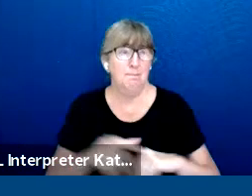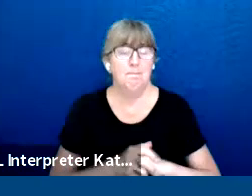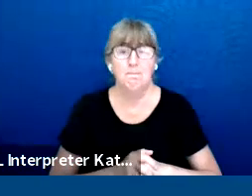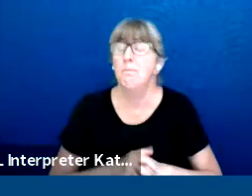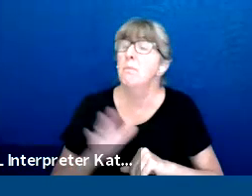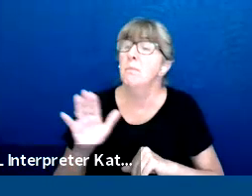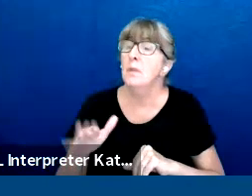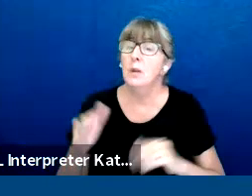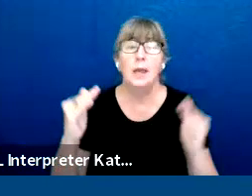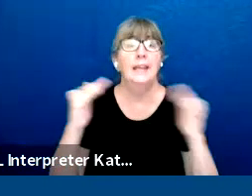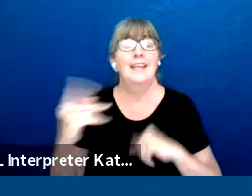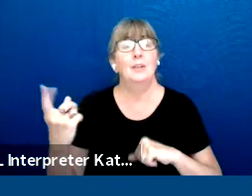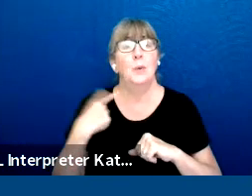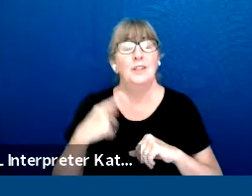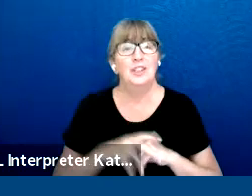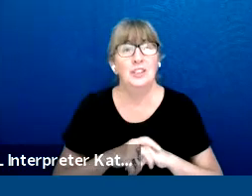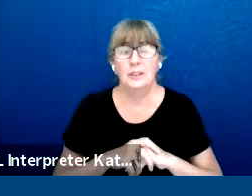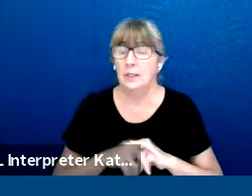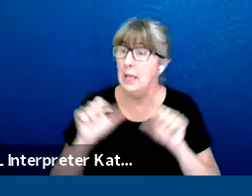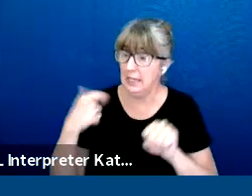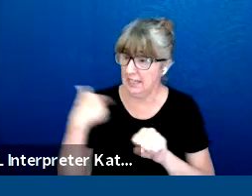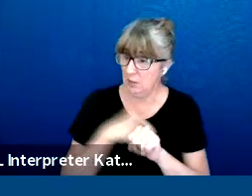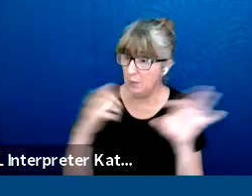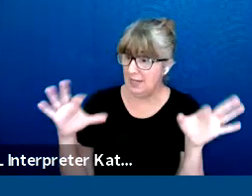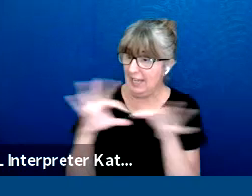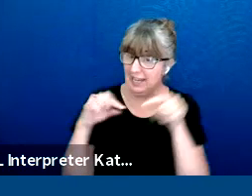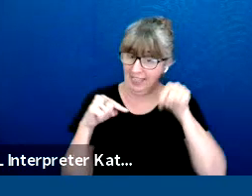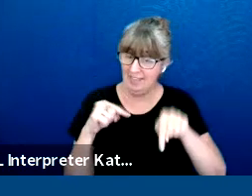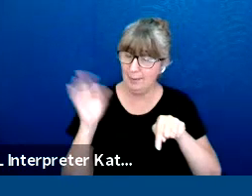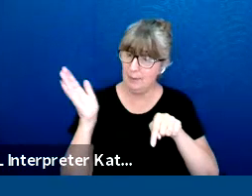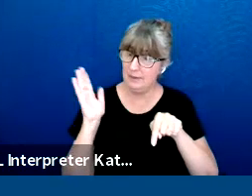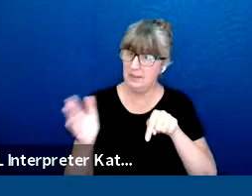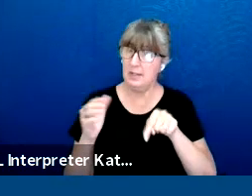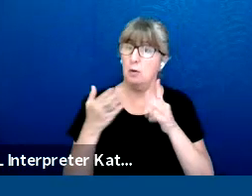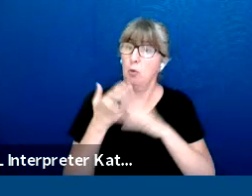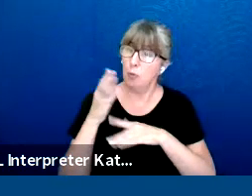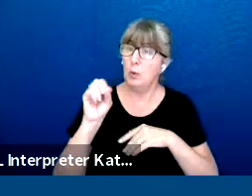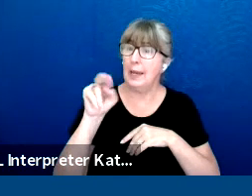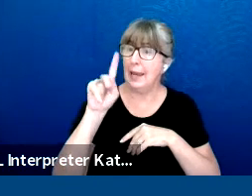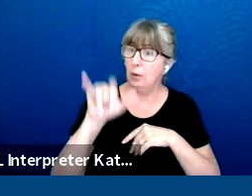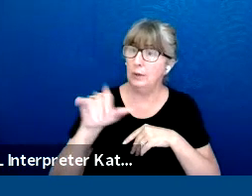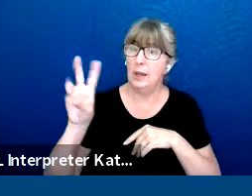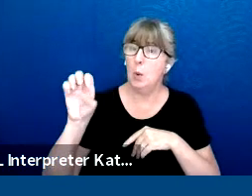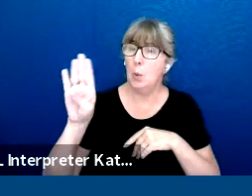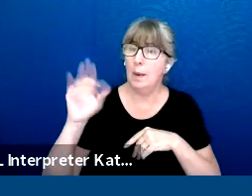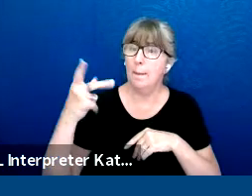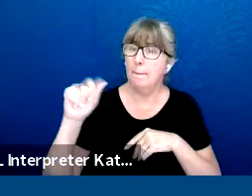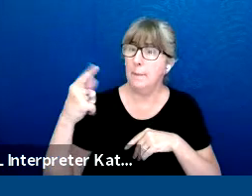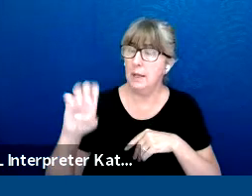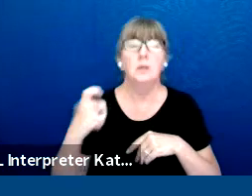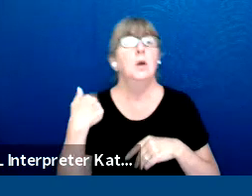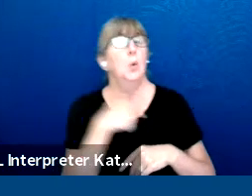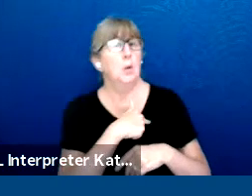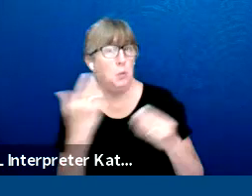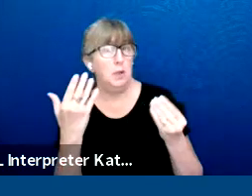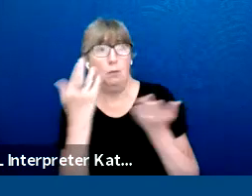Next question, can we link this presentation through a county webpage? Once we send out all the resources,